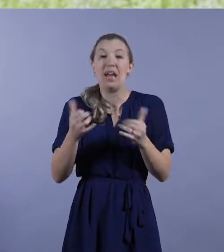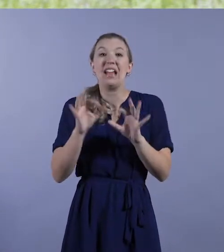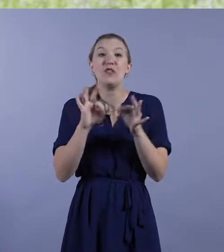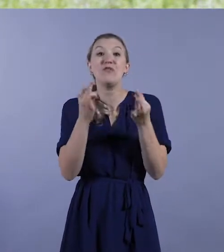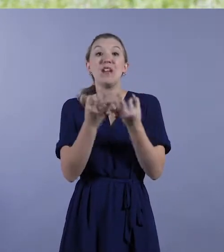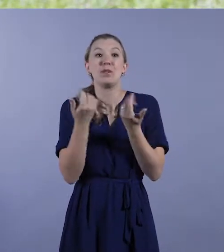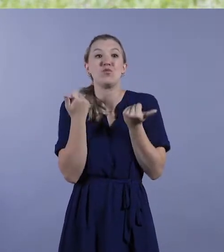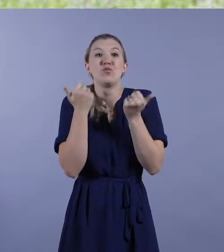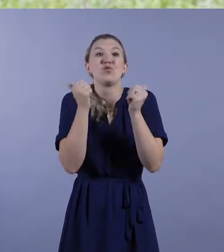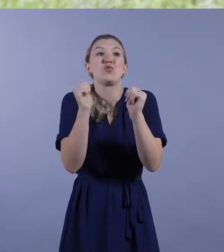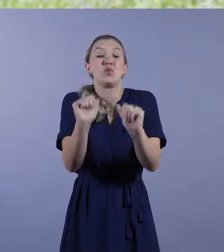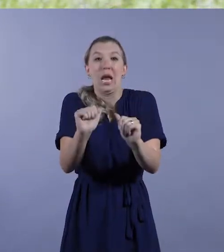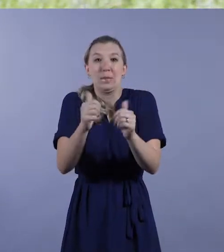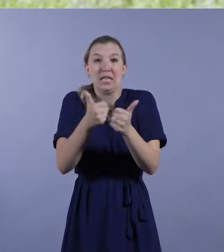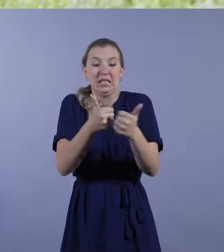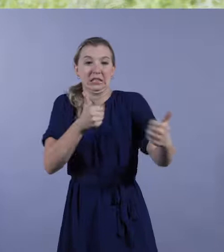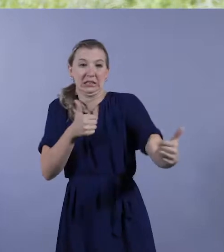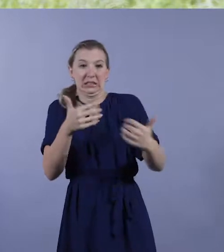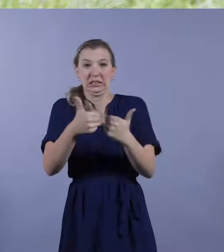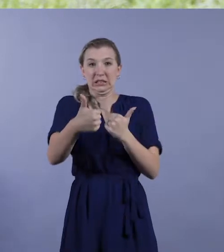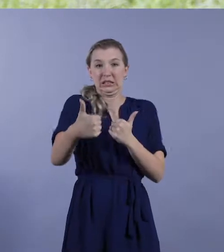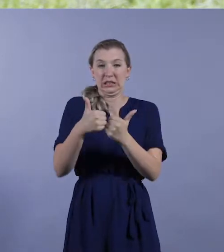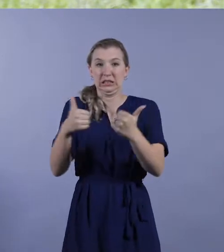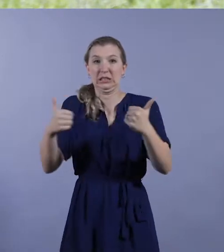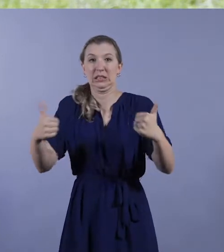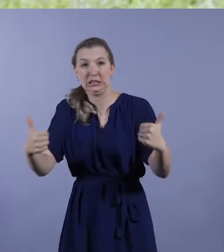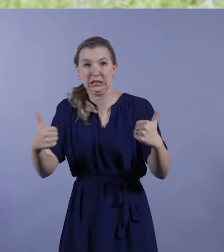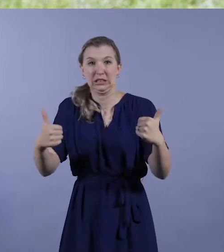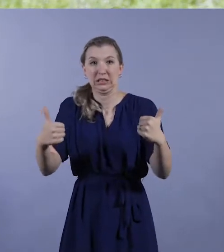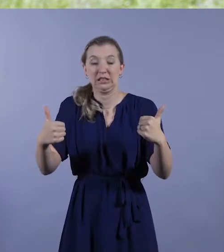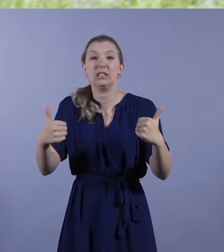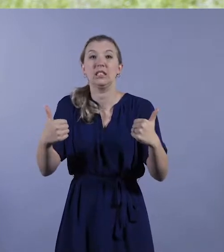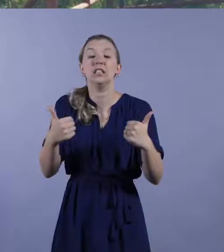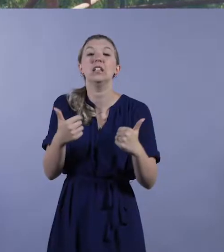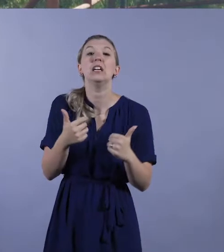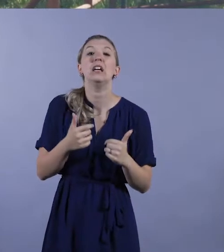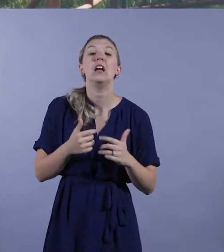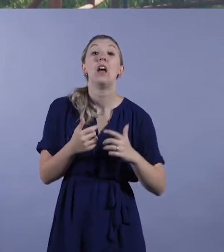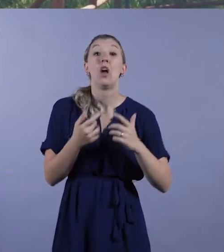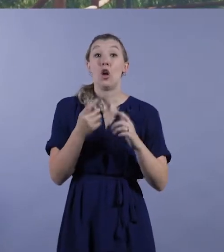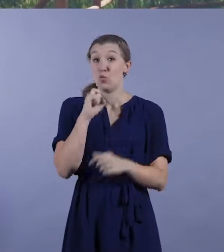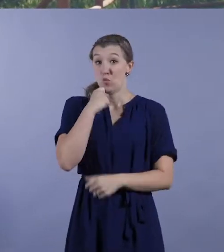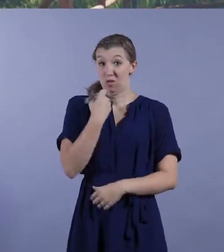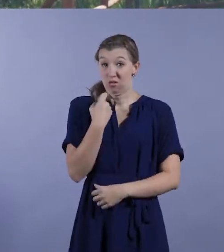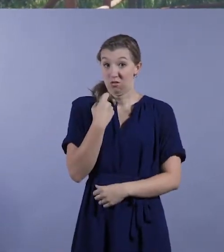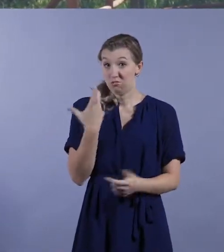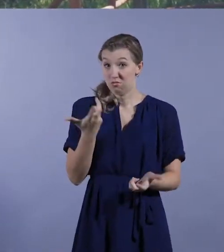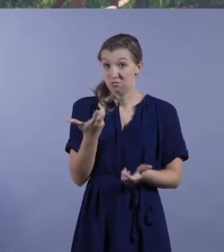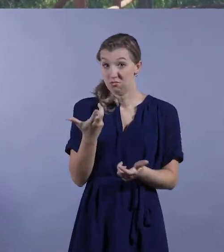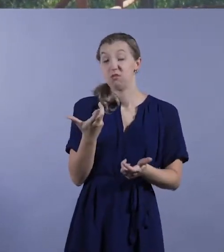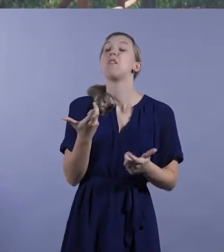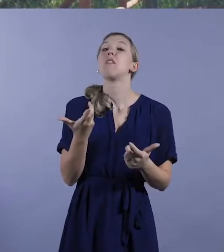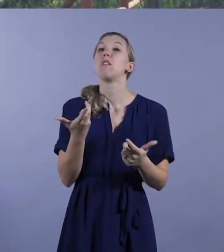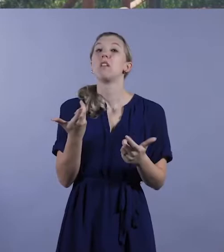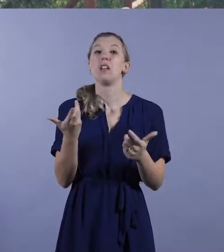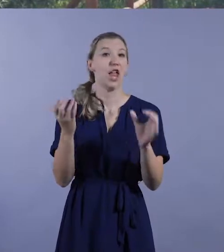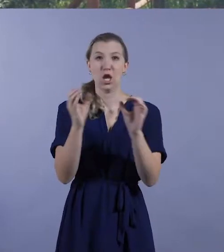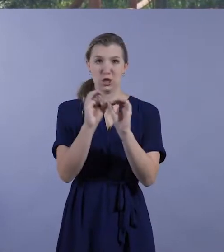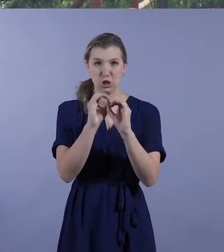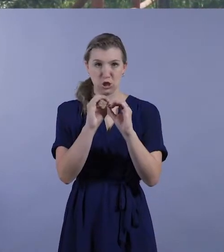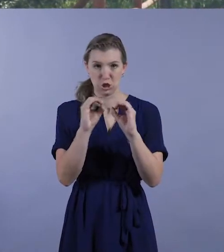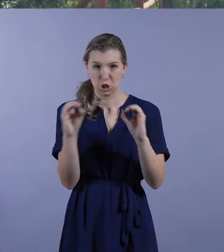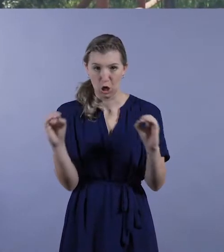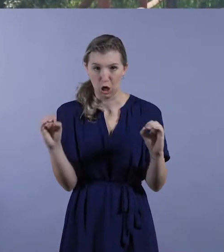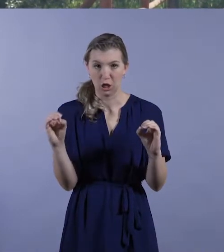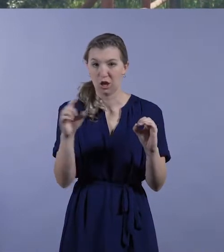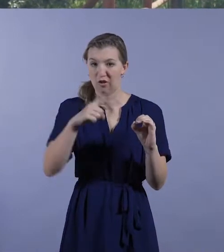to stay a safe distance apart from one another. What's cool is none of those small